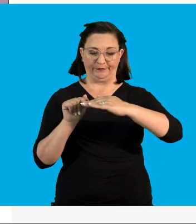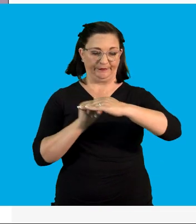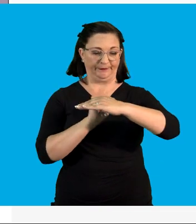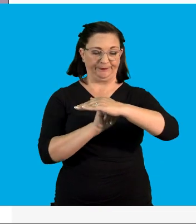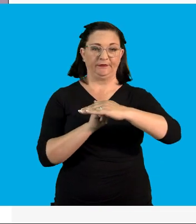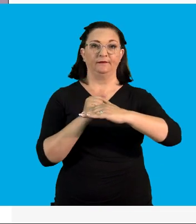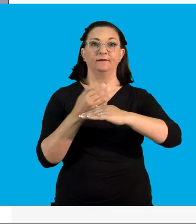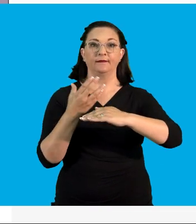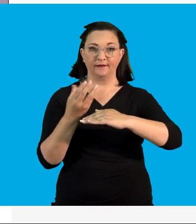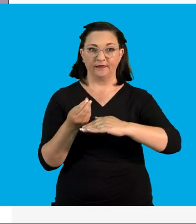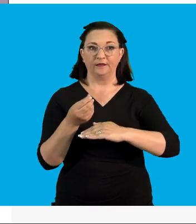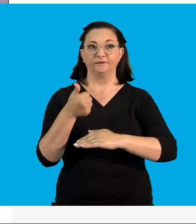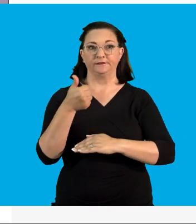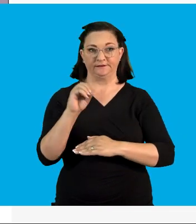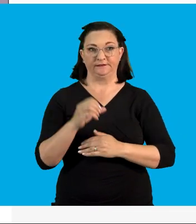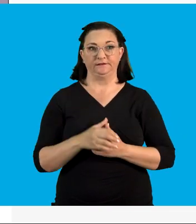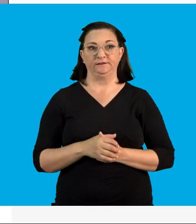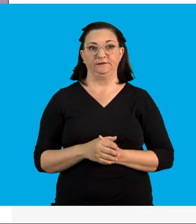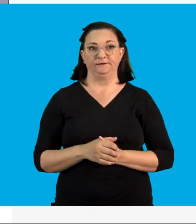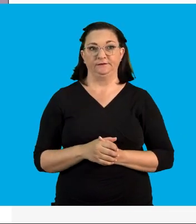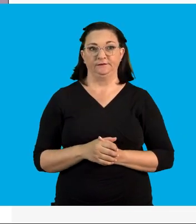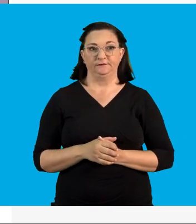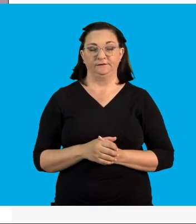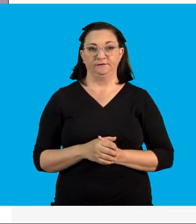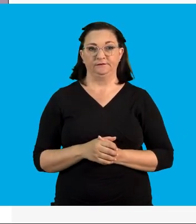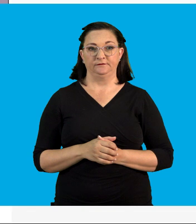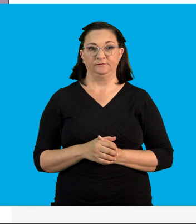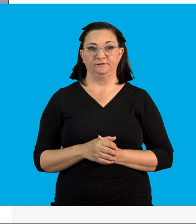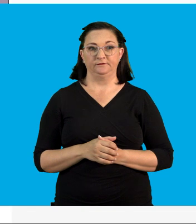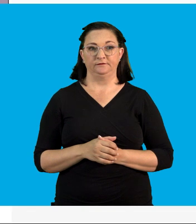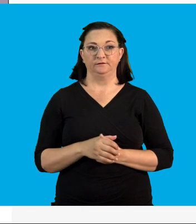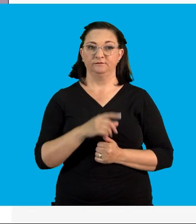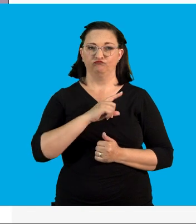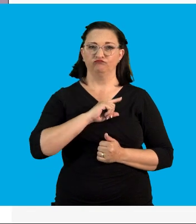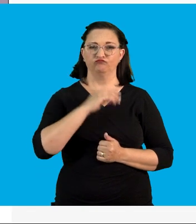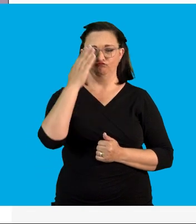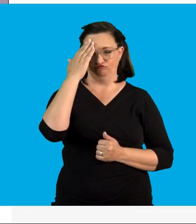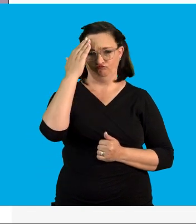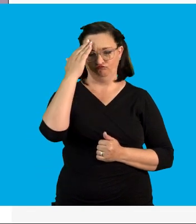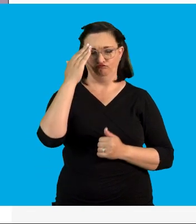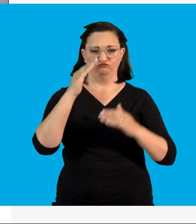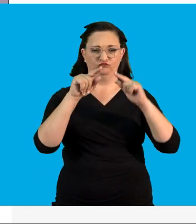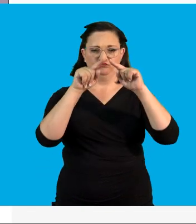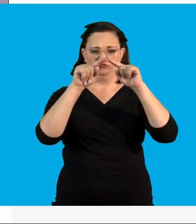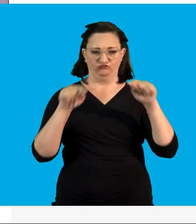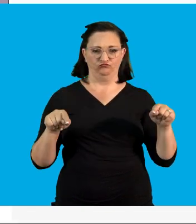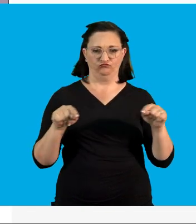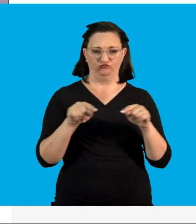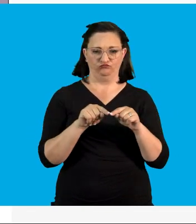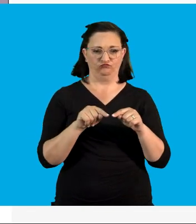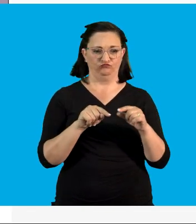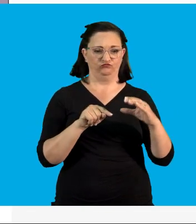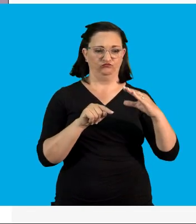there. It gives us 60 degrees. So now we know that we have a triangle that has